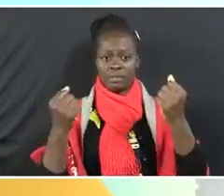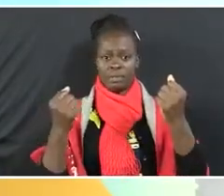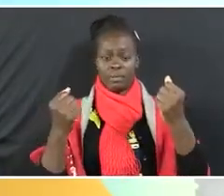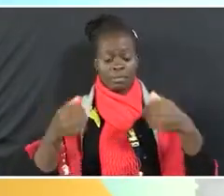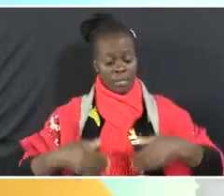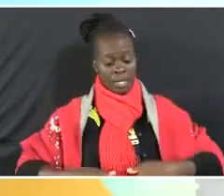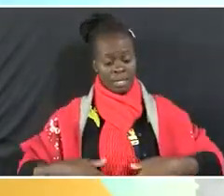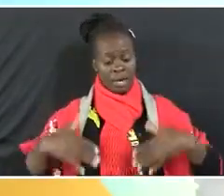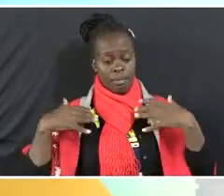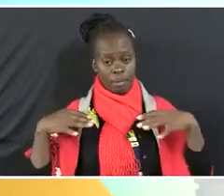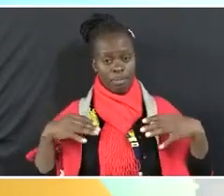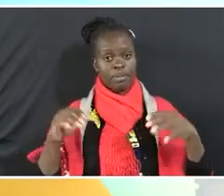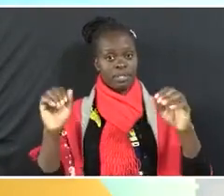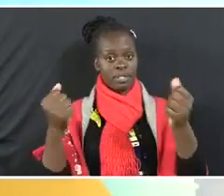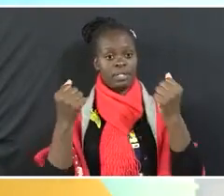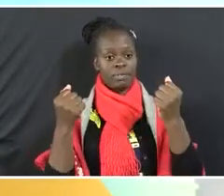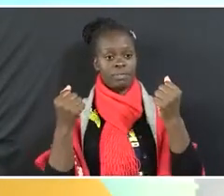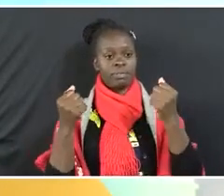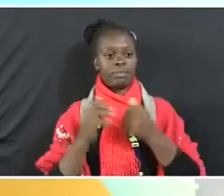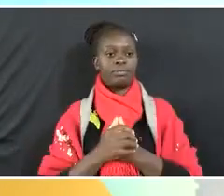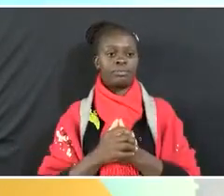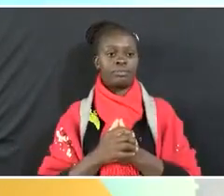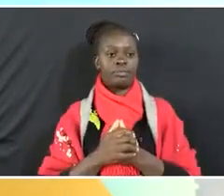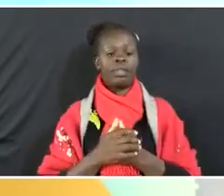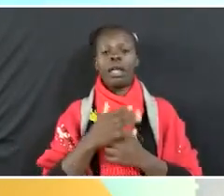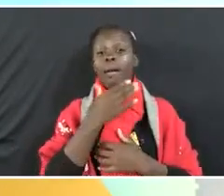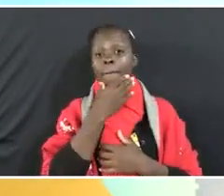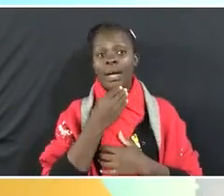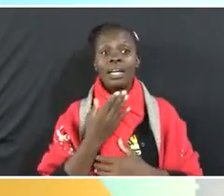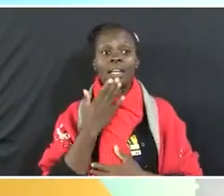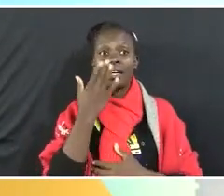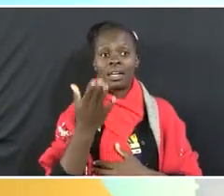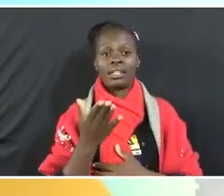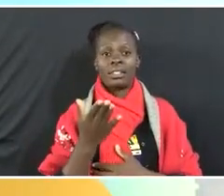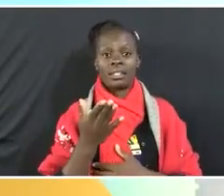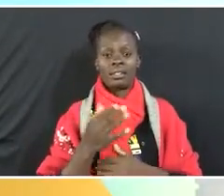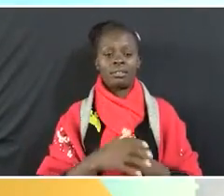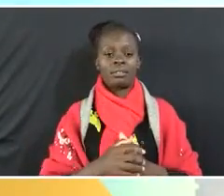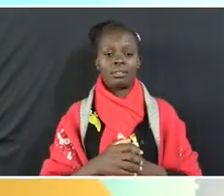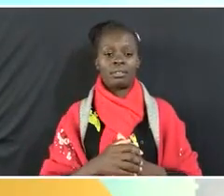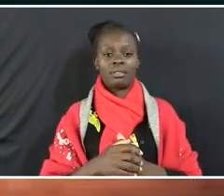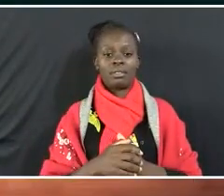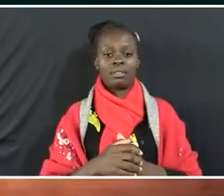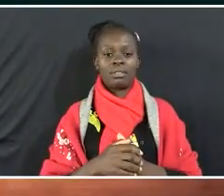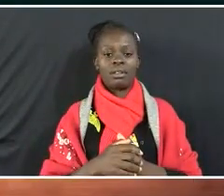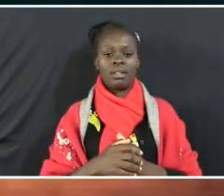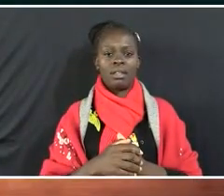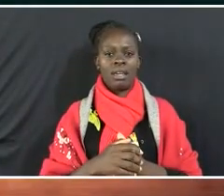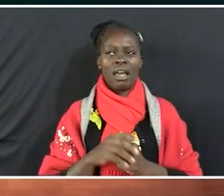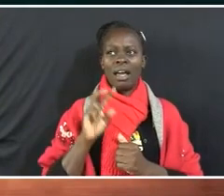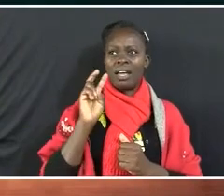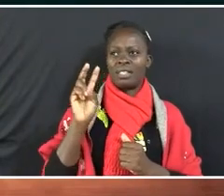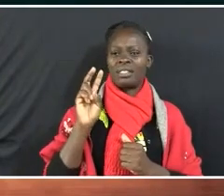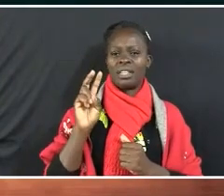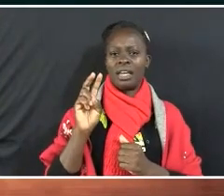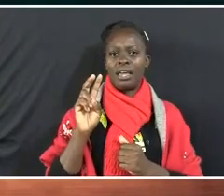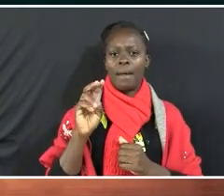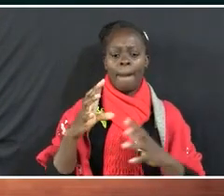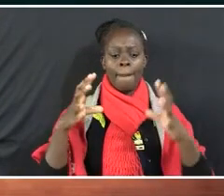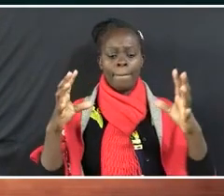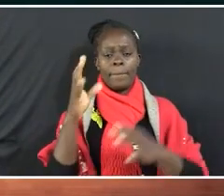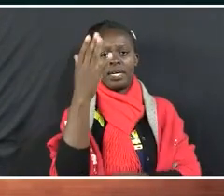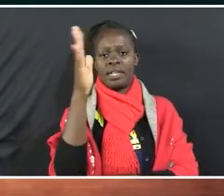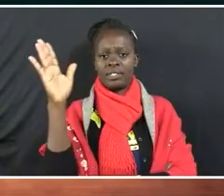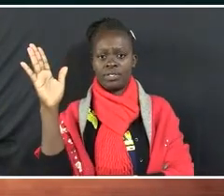safe? The man did not answer. He said, I saw a great tumult and I knew not what it was.